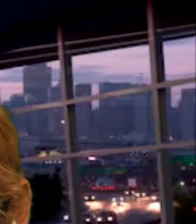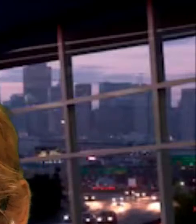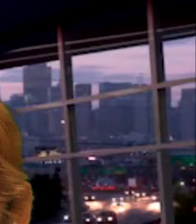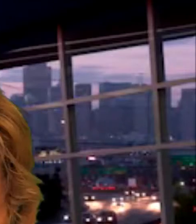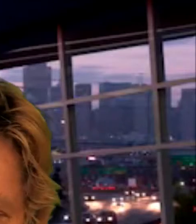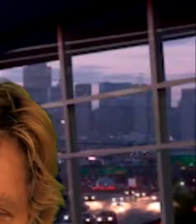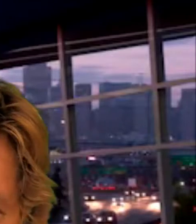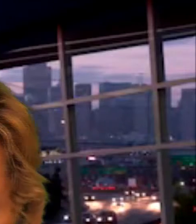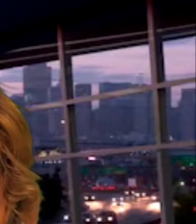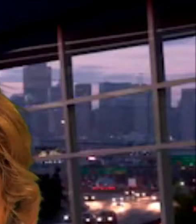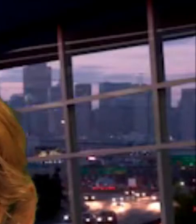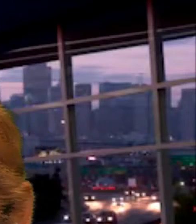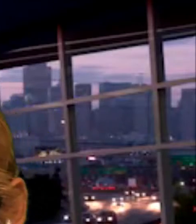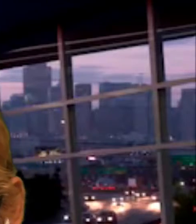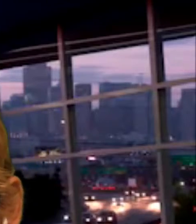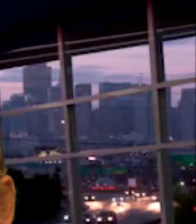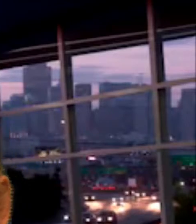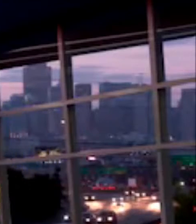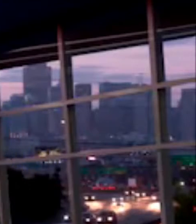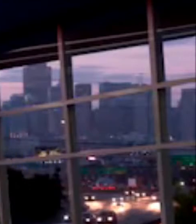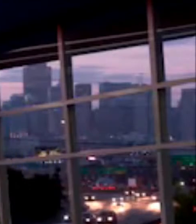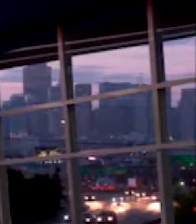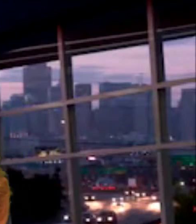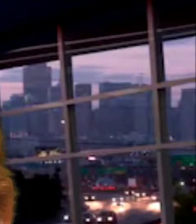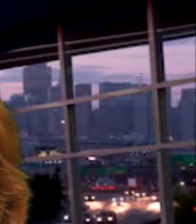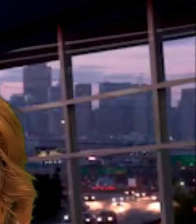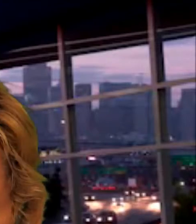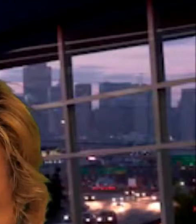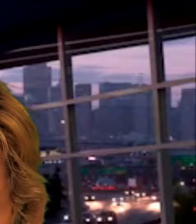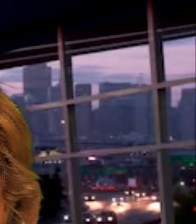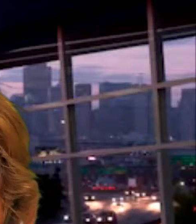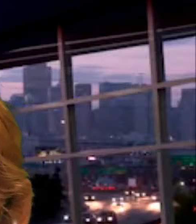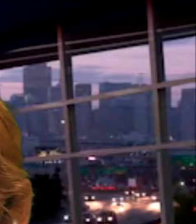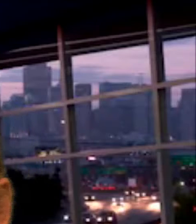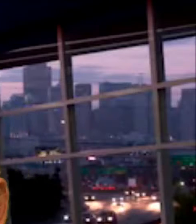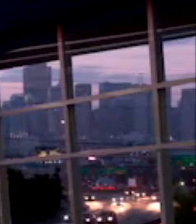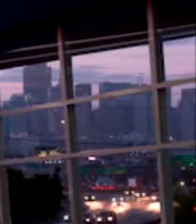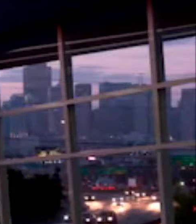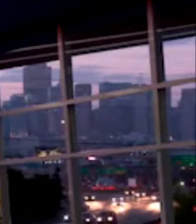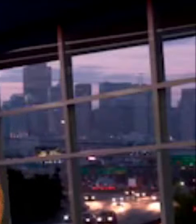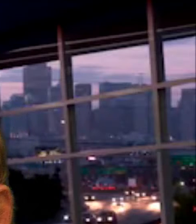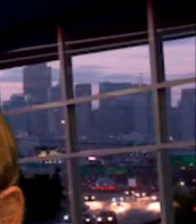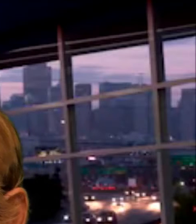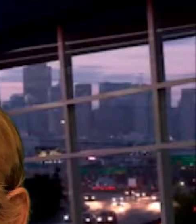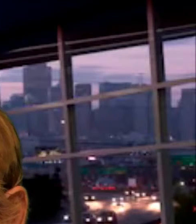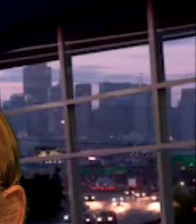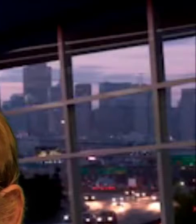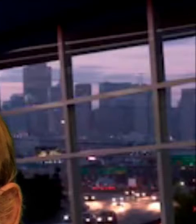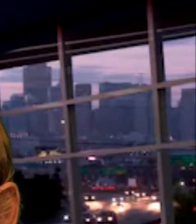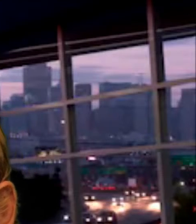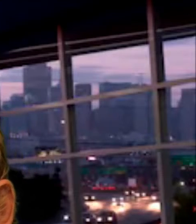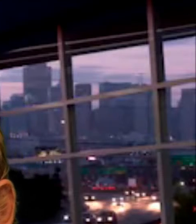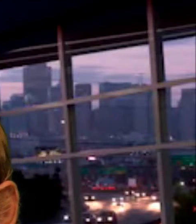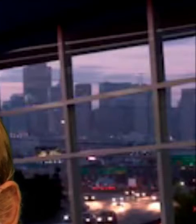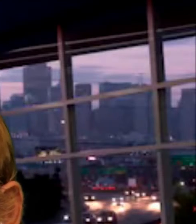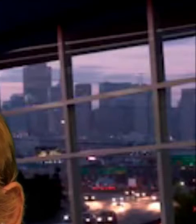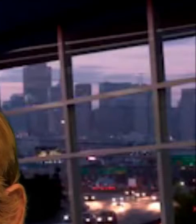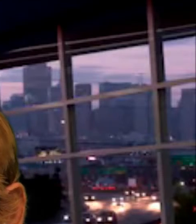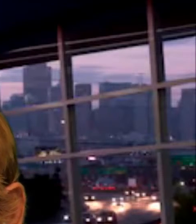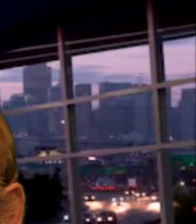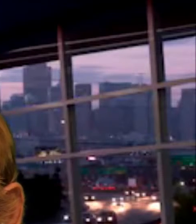I understand it right, are not good. And the amount of the federal government's numbers of the amount of vaccine we've received is